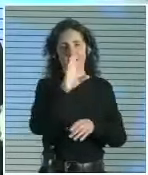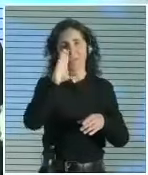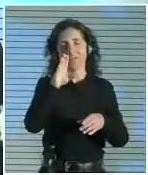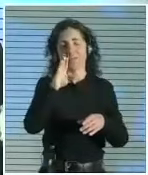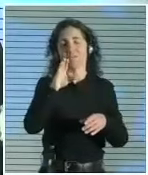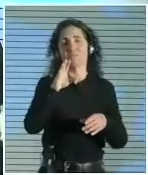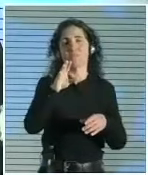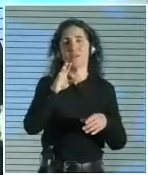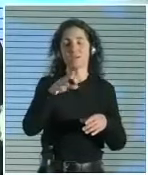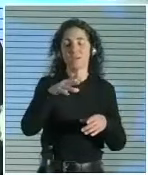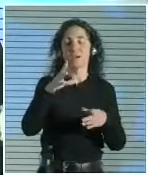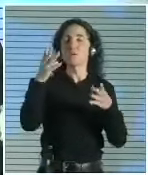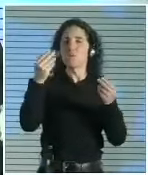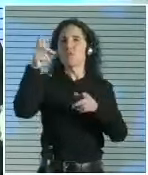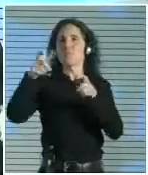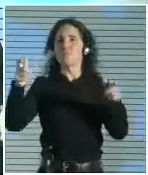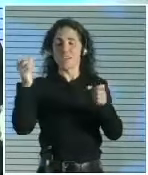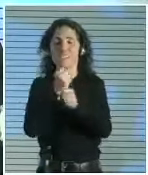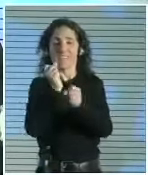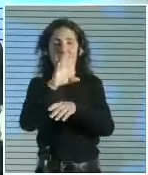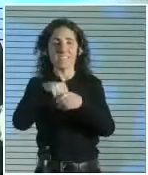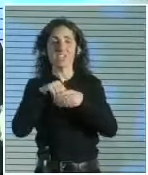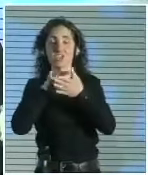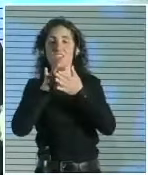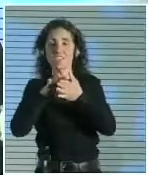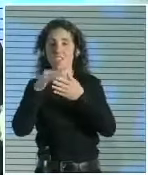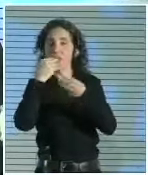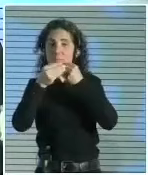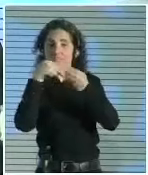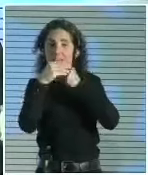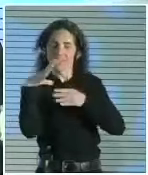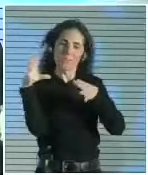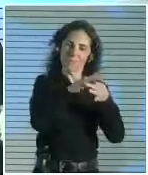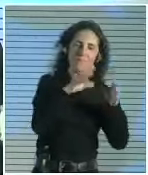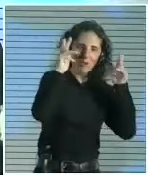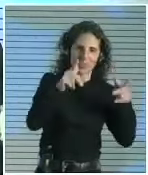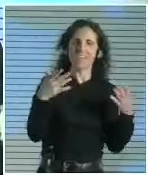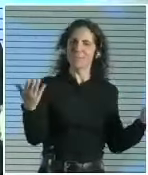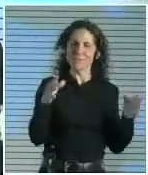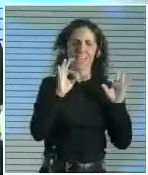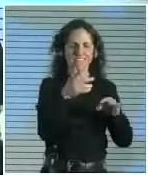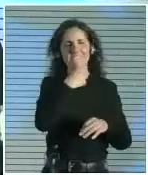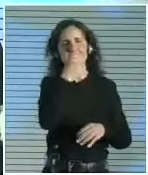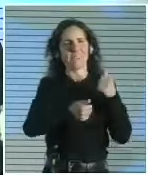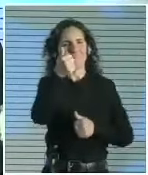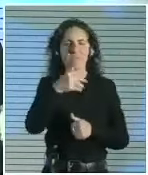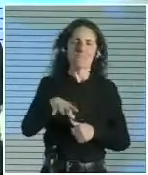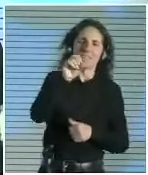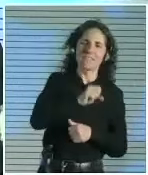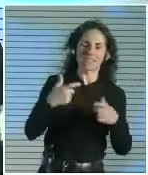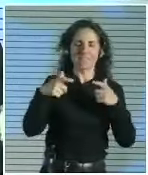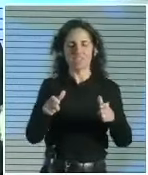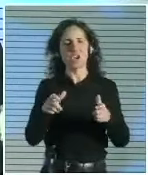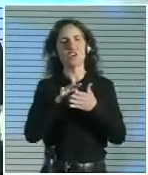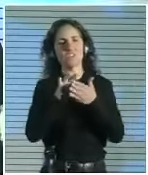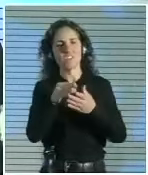diners around the world. And it was the quickest way we could start to understand how food service could be transformed to be less extractive and less